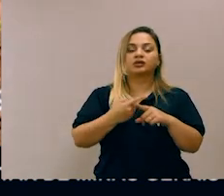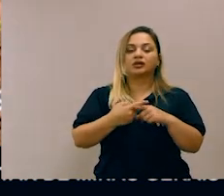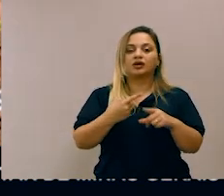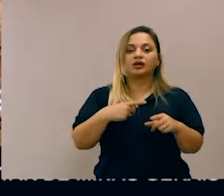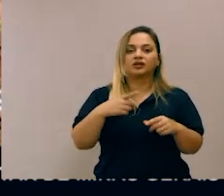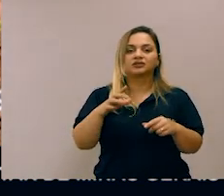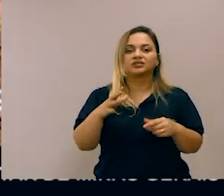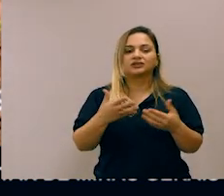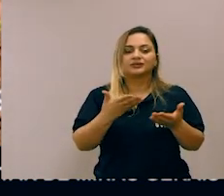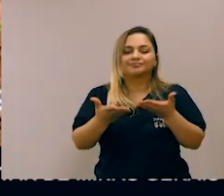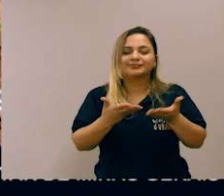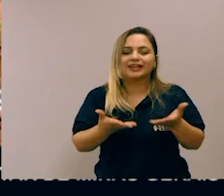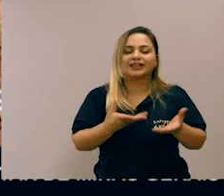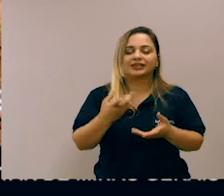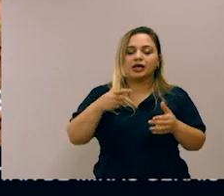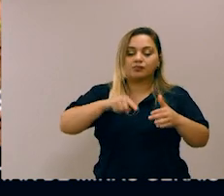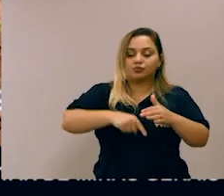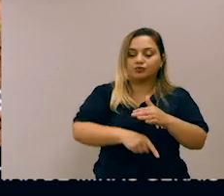Otherwise,